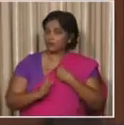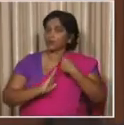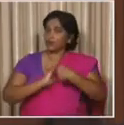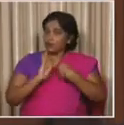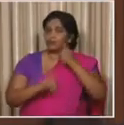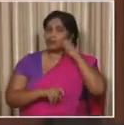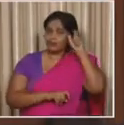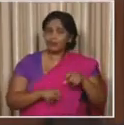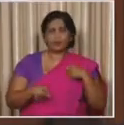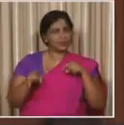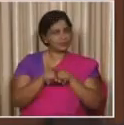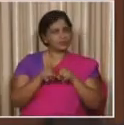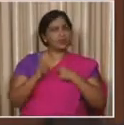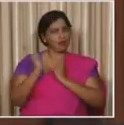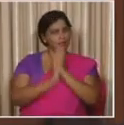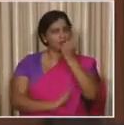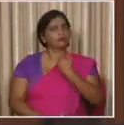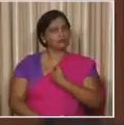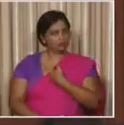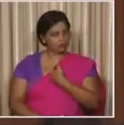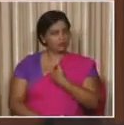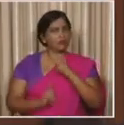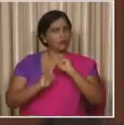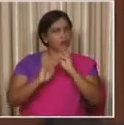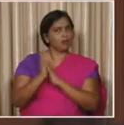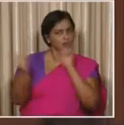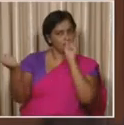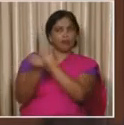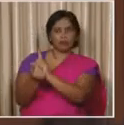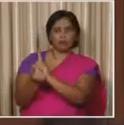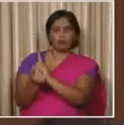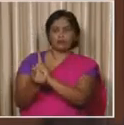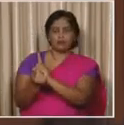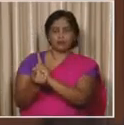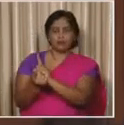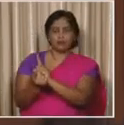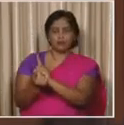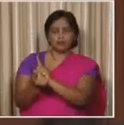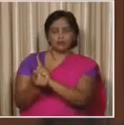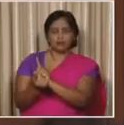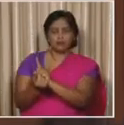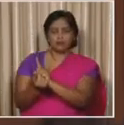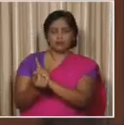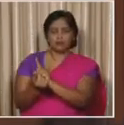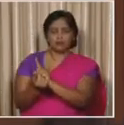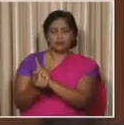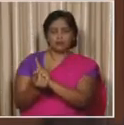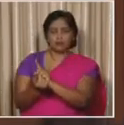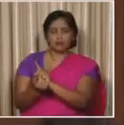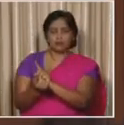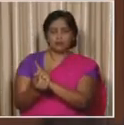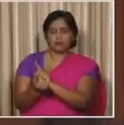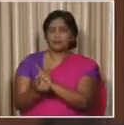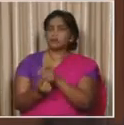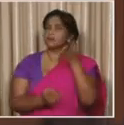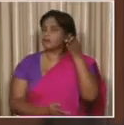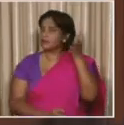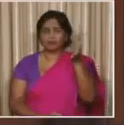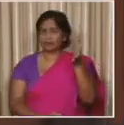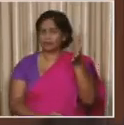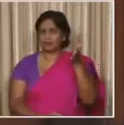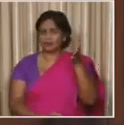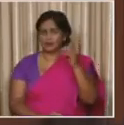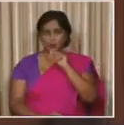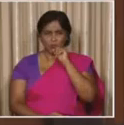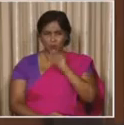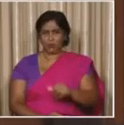I have all the rights to go and meet the Prime Minister. Tell us to our face that you are not part of this country, you are Tamil, this country and this Prime Minister